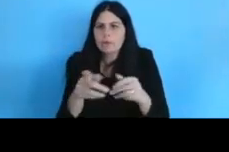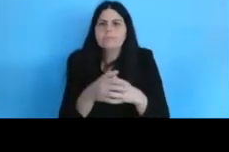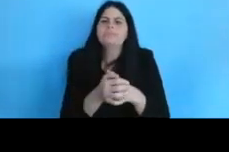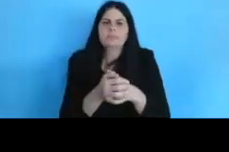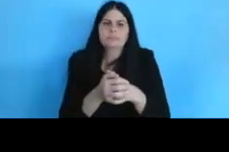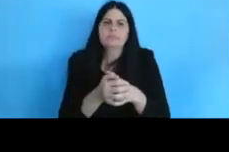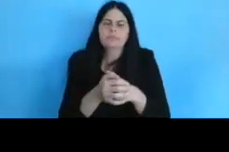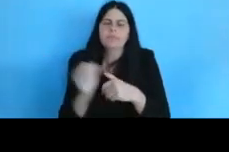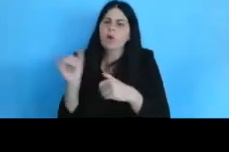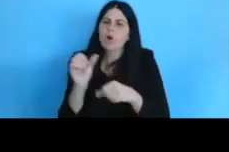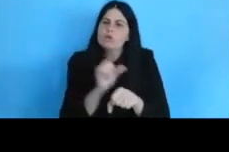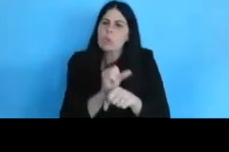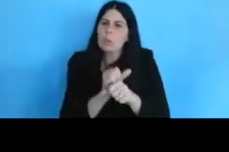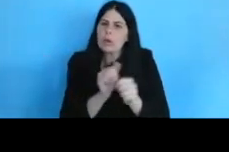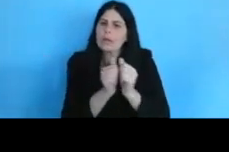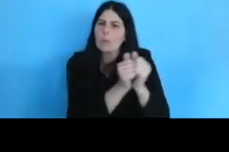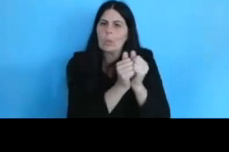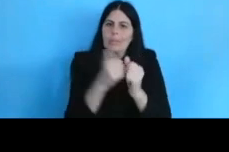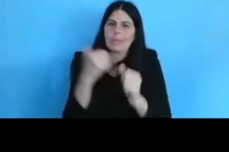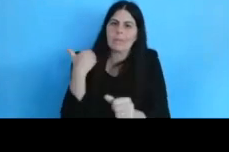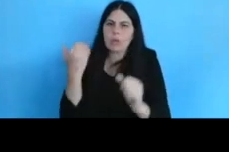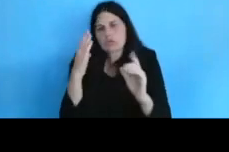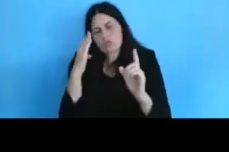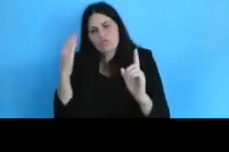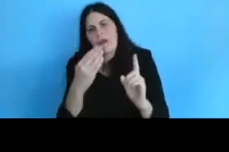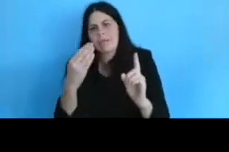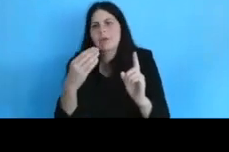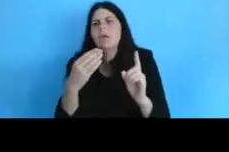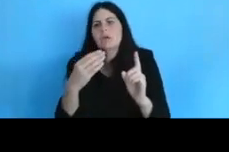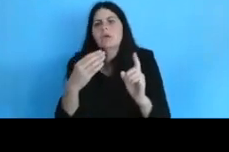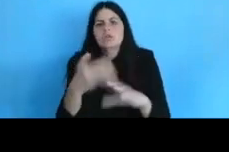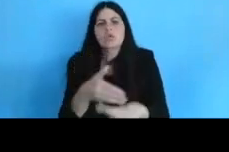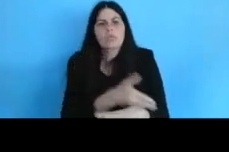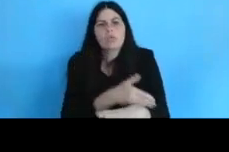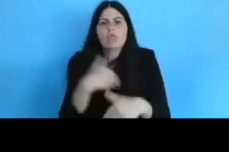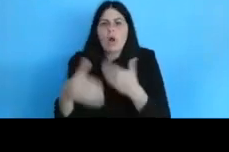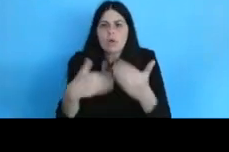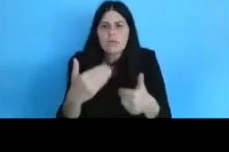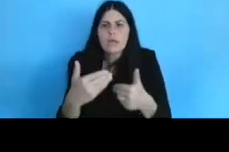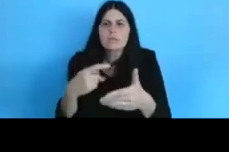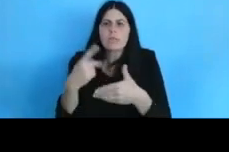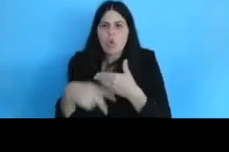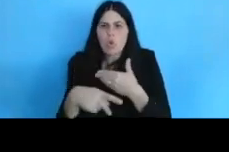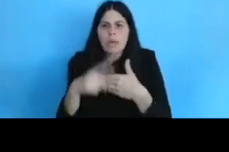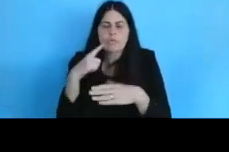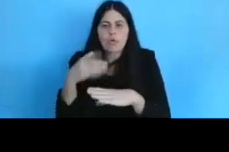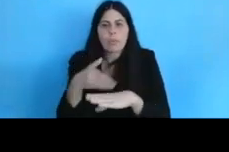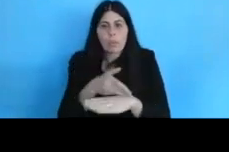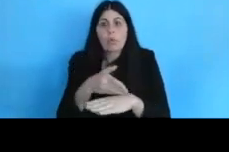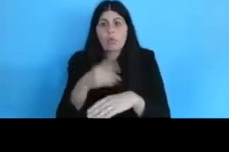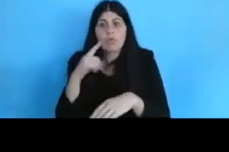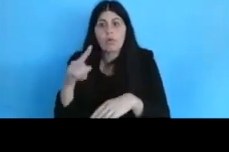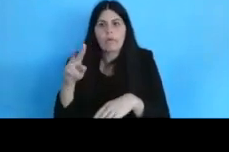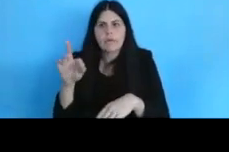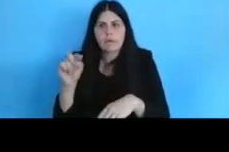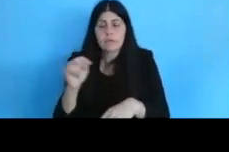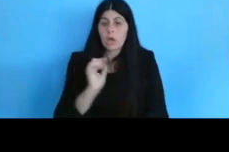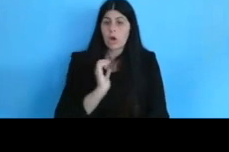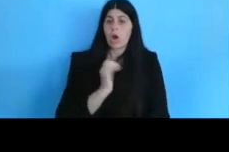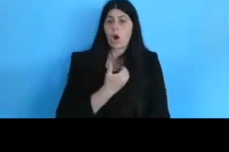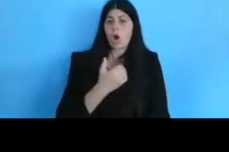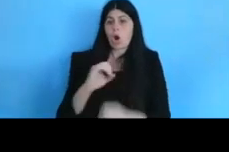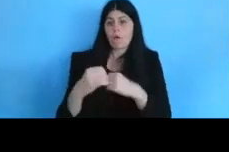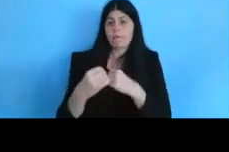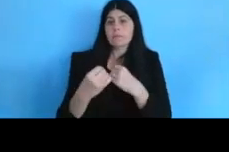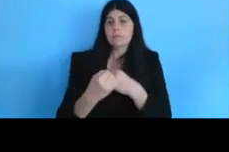working with the employers directly to improve the processes and programs for disabled veterans. Our office, I'm sure the VA, DOL vets,